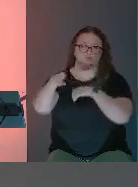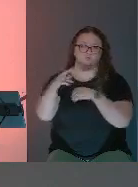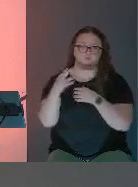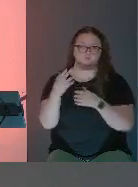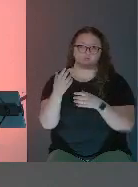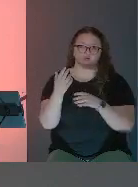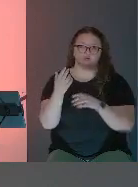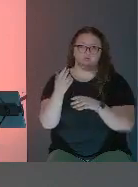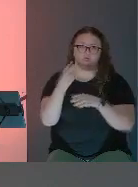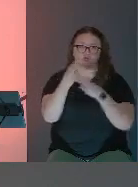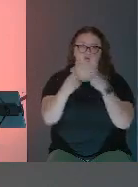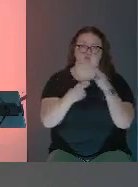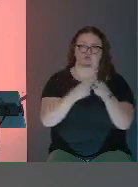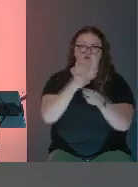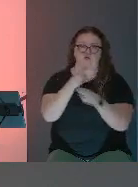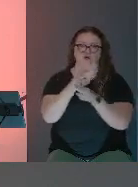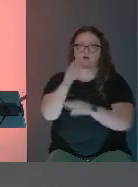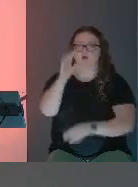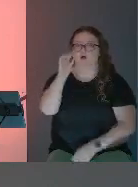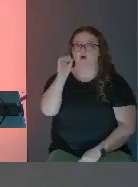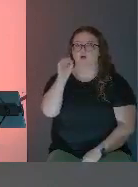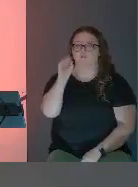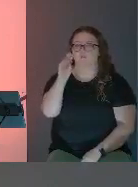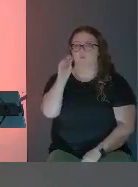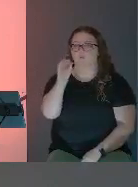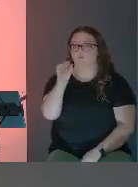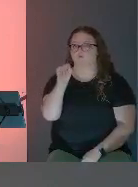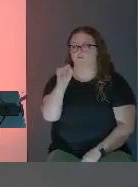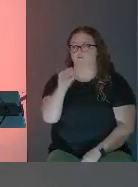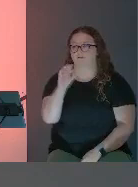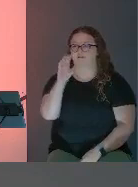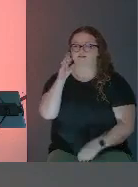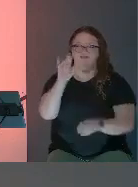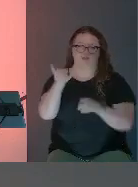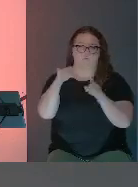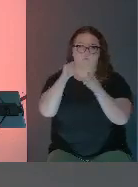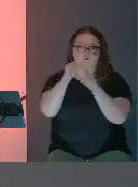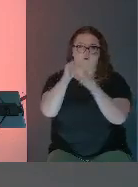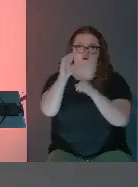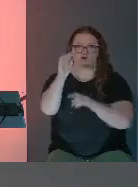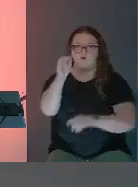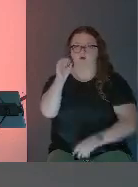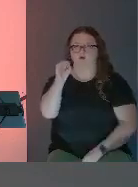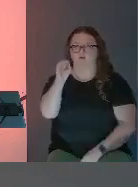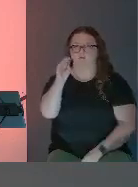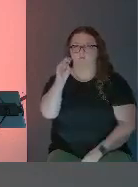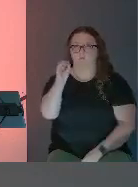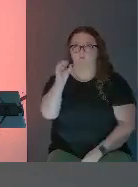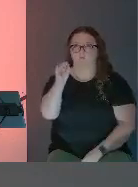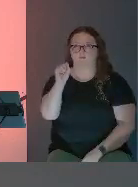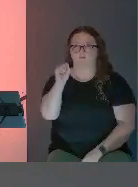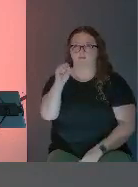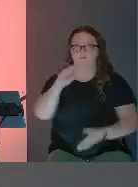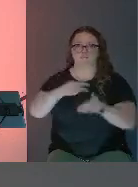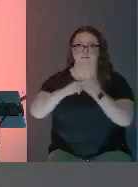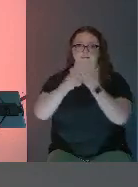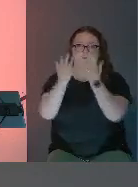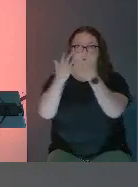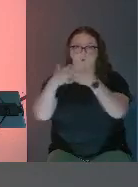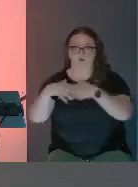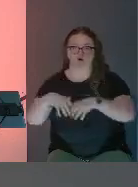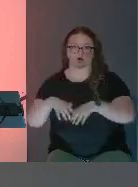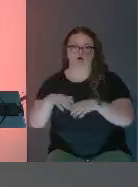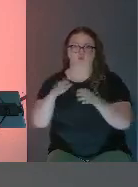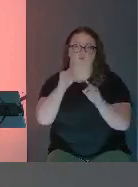refer to the universe as the cosmos. That word cosmo or cosmos simply means order or set in